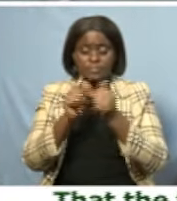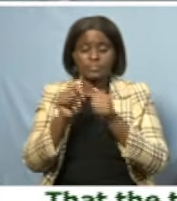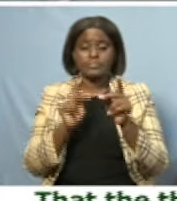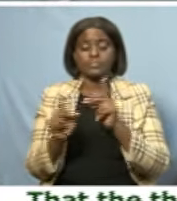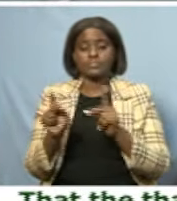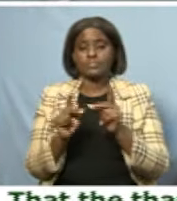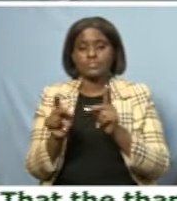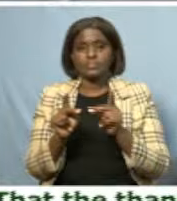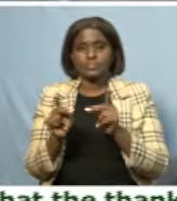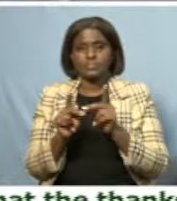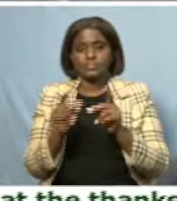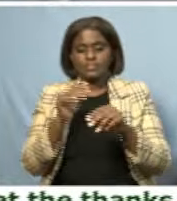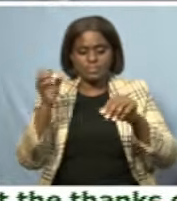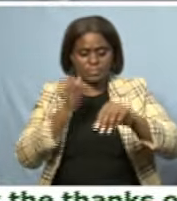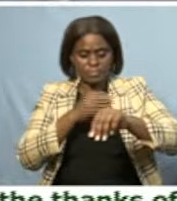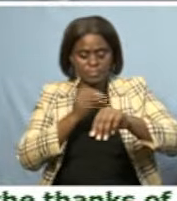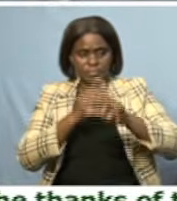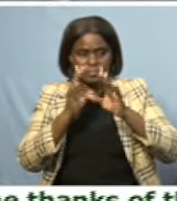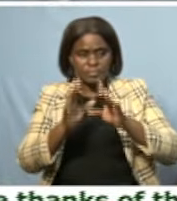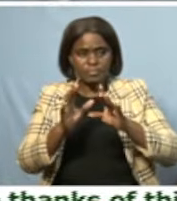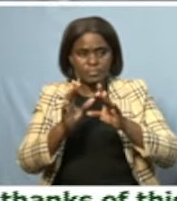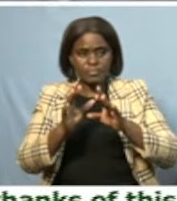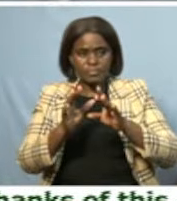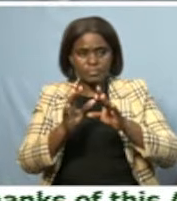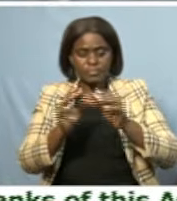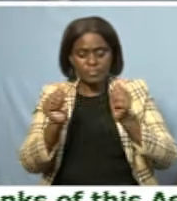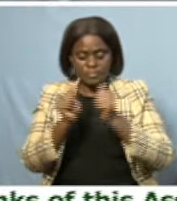citizens. Investors and stakeholders.